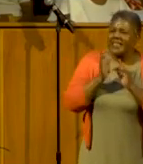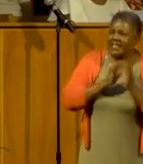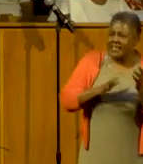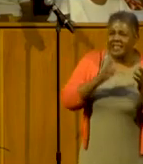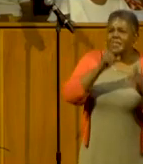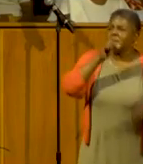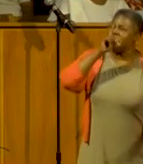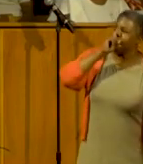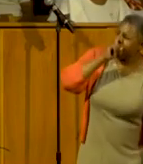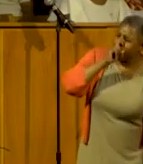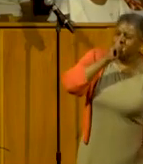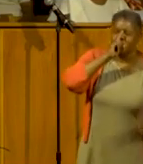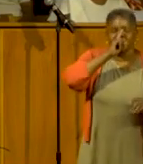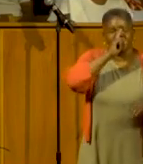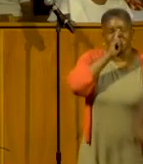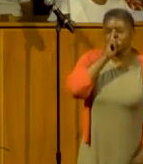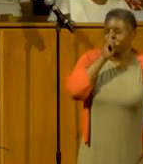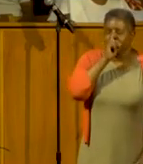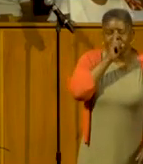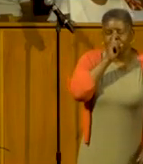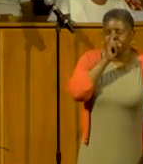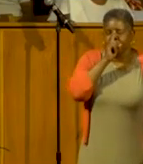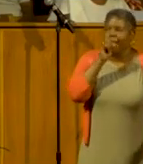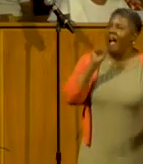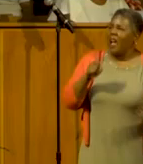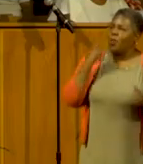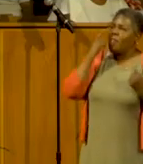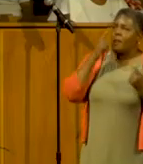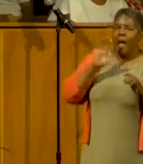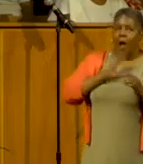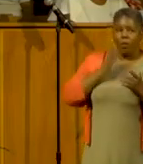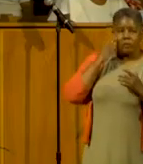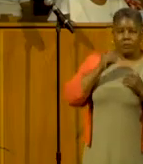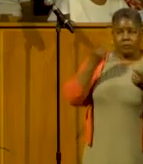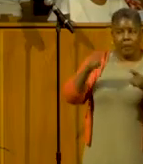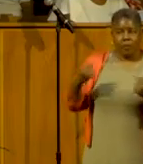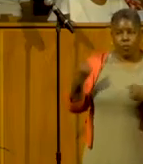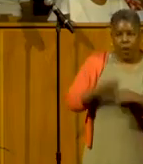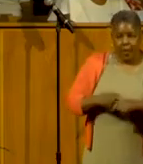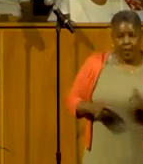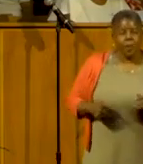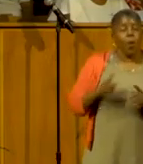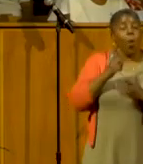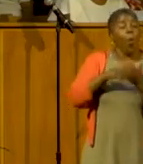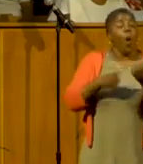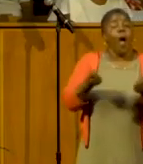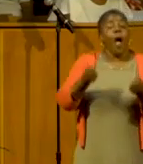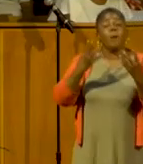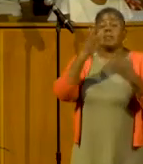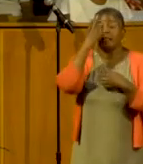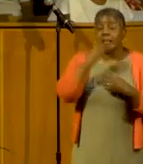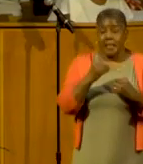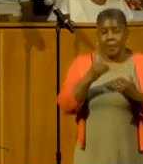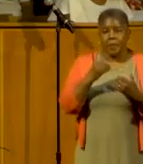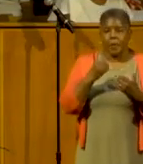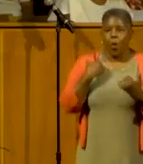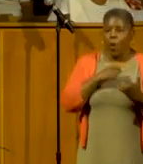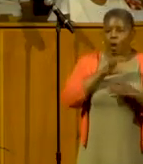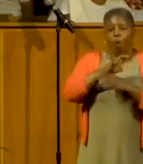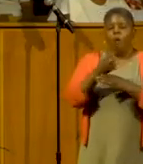Jesus didn't say a word. And I had to think about our experiences today, about how much sleep we